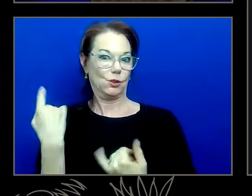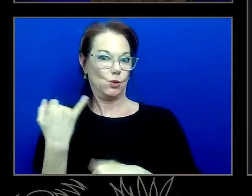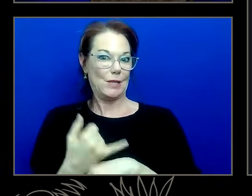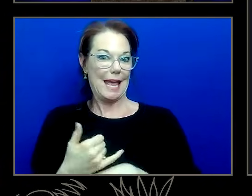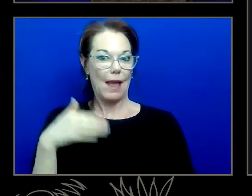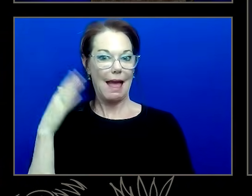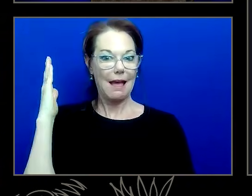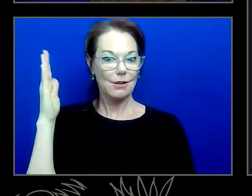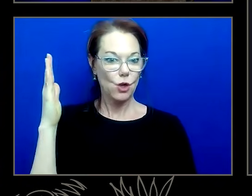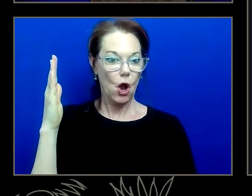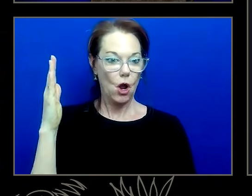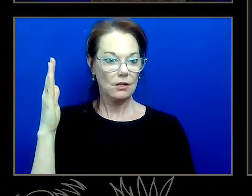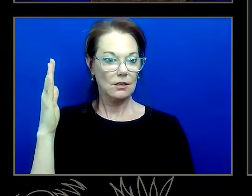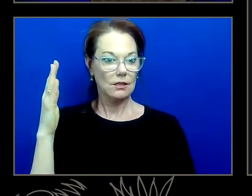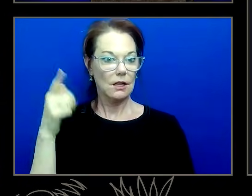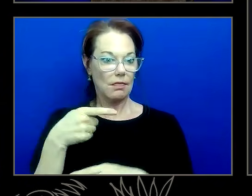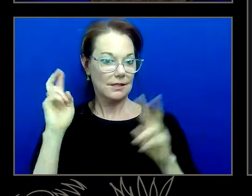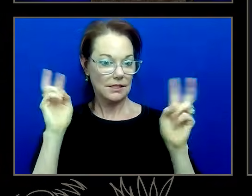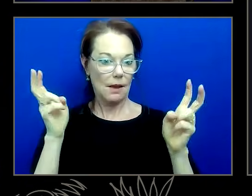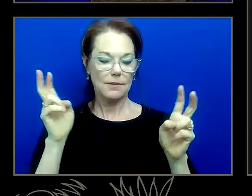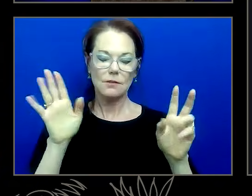on this. It's really, really great.